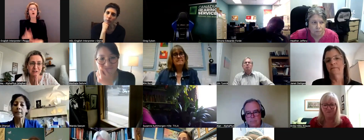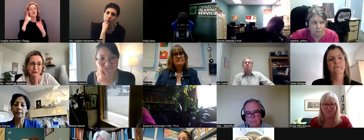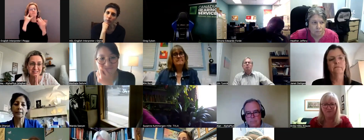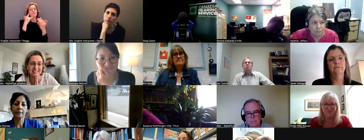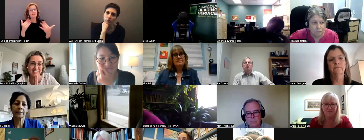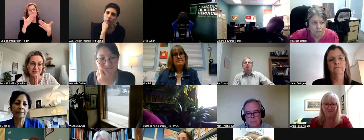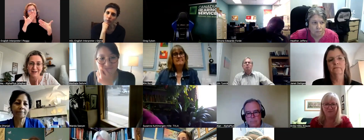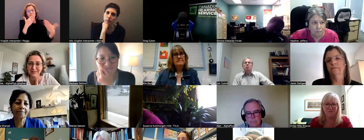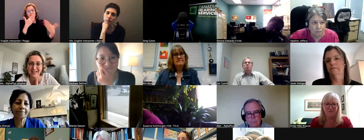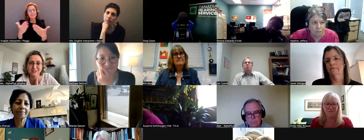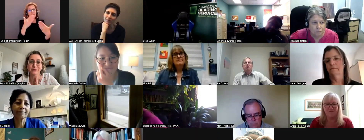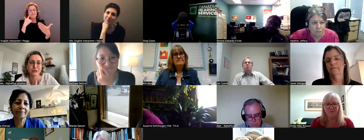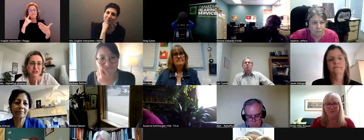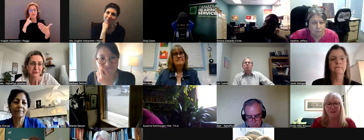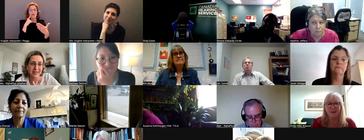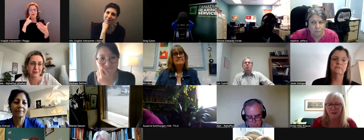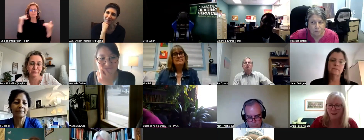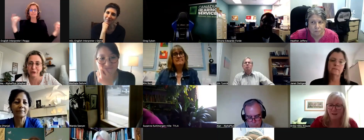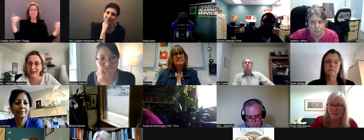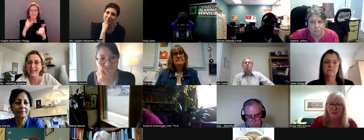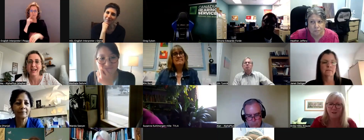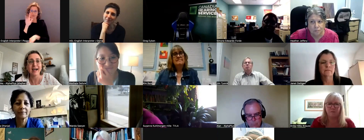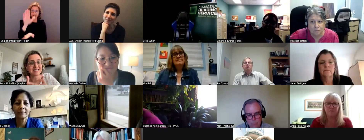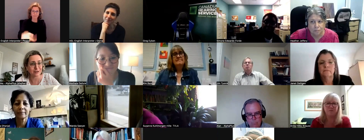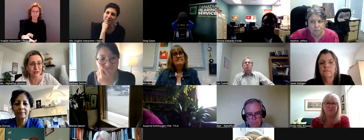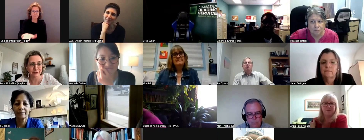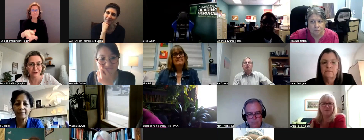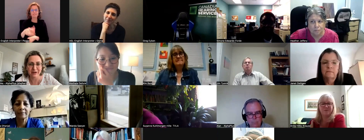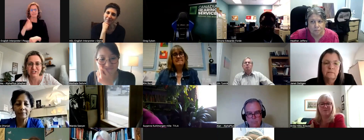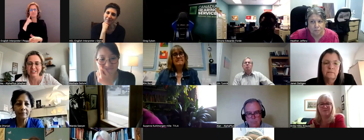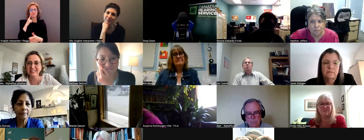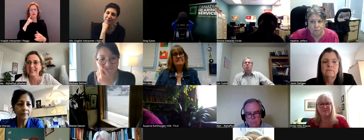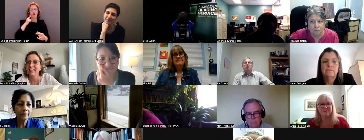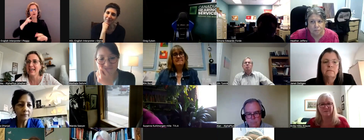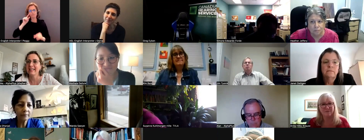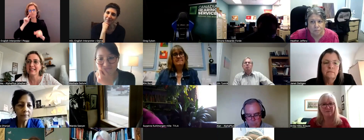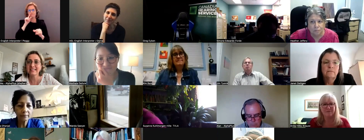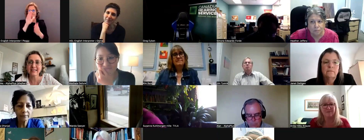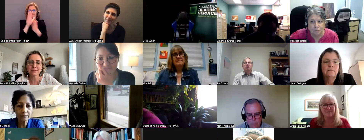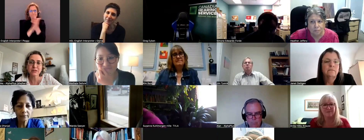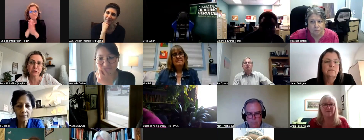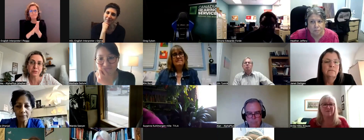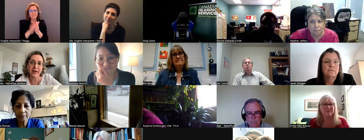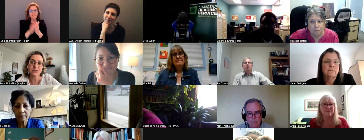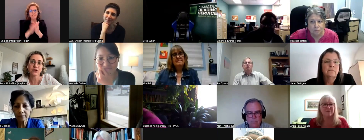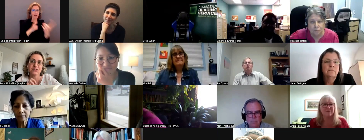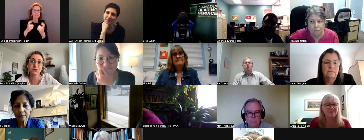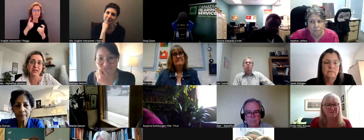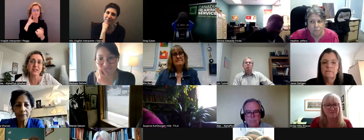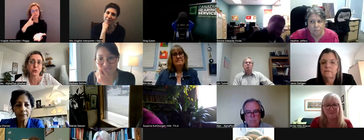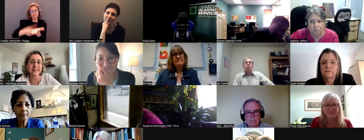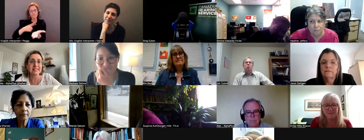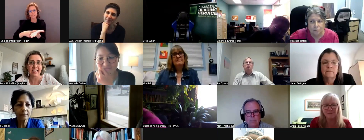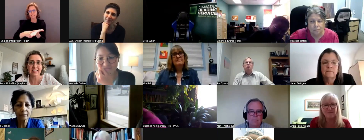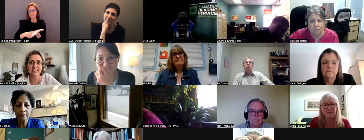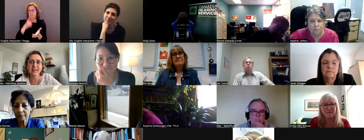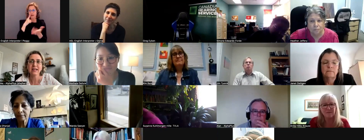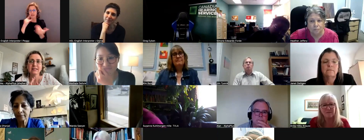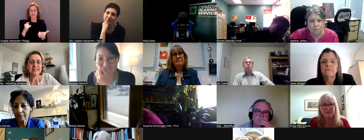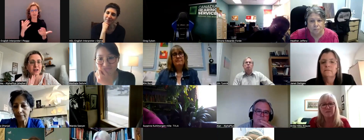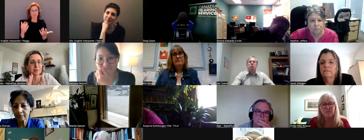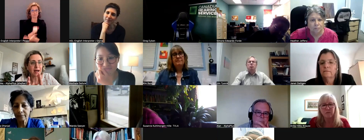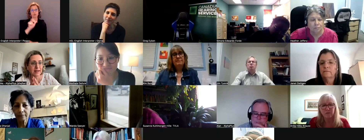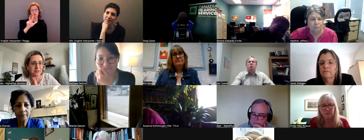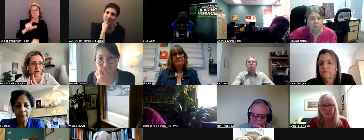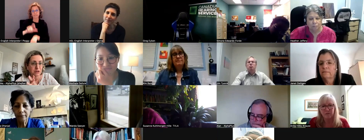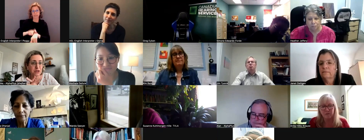so much for sticking around with us, for sharing, for asking lots of questions. And let's take a bit of a break. So it's 3:28.